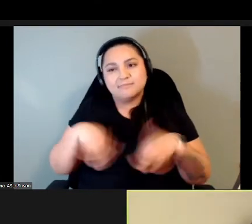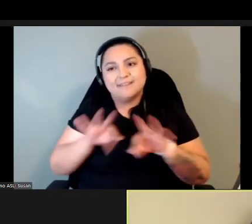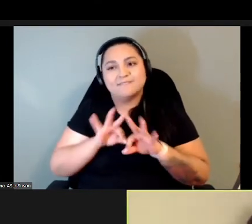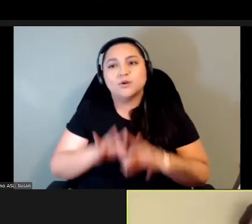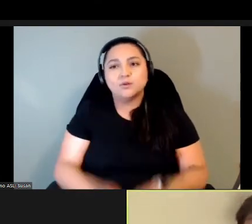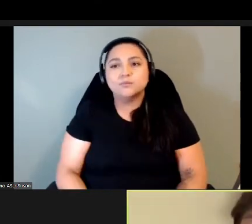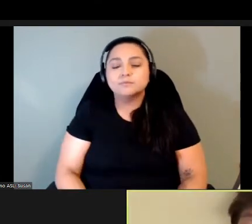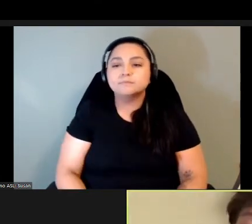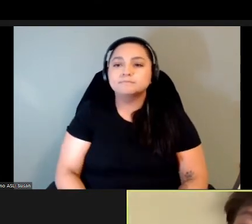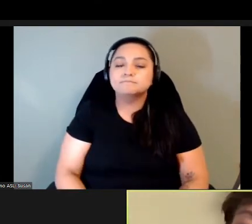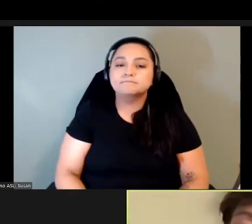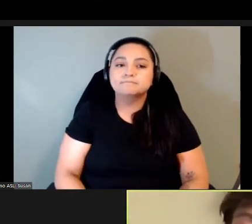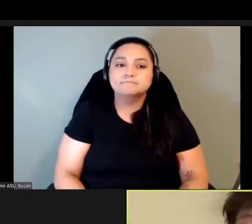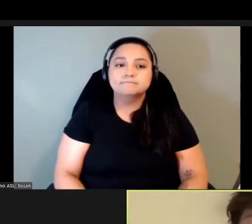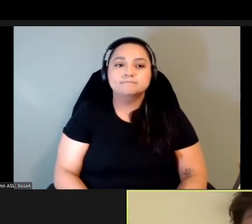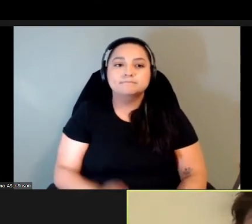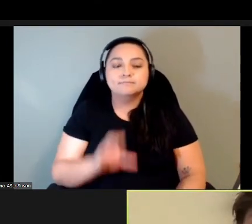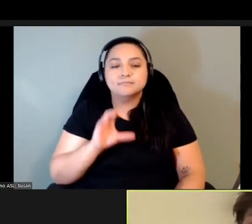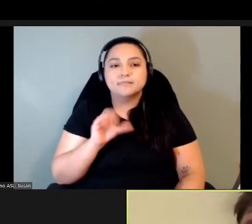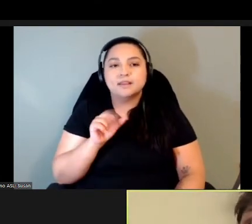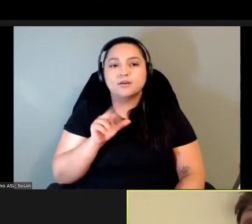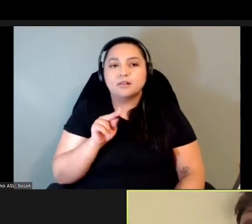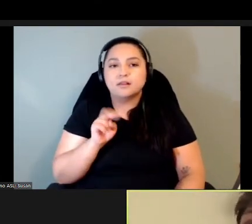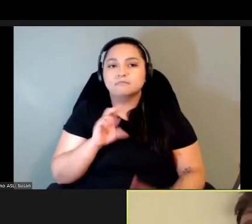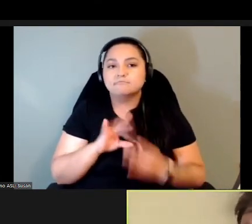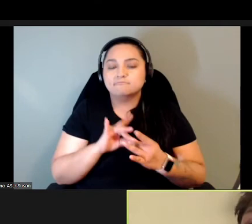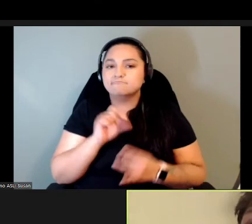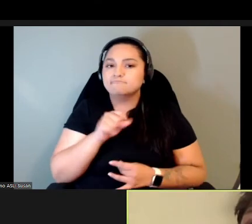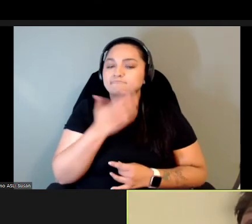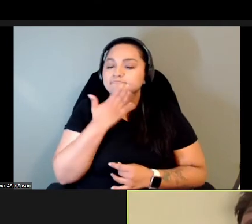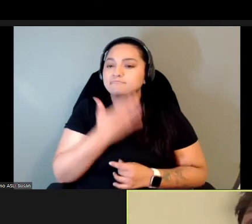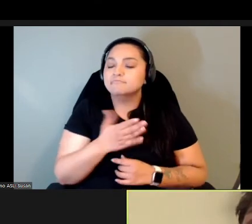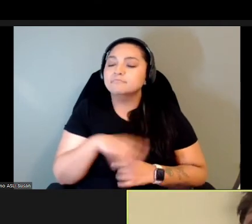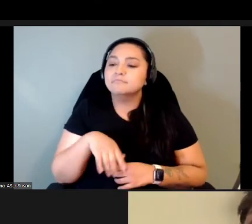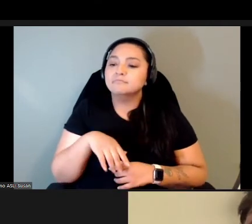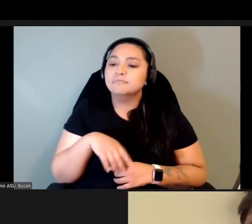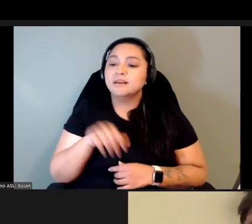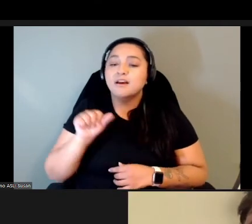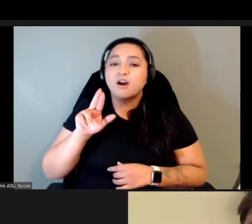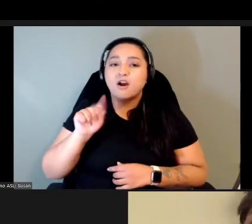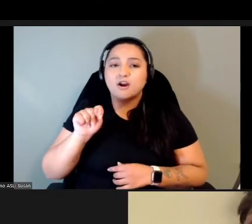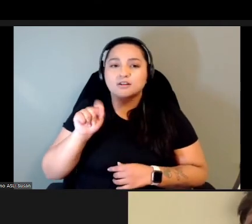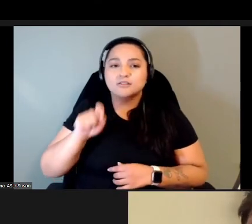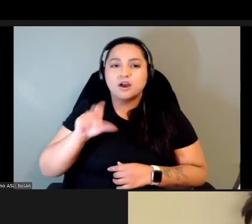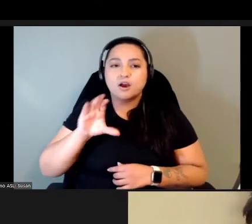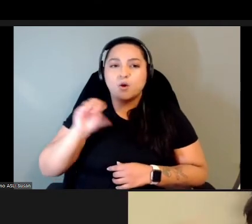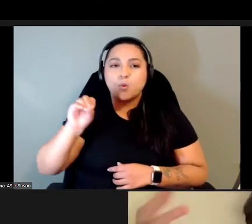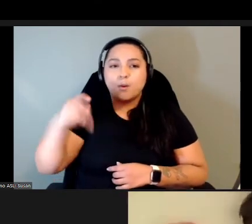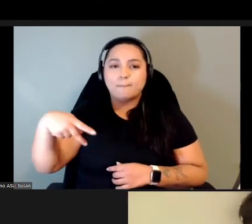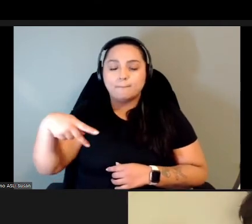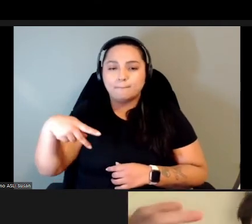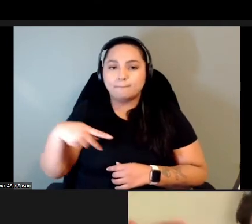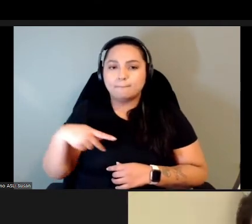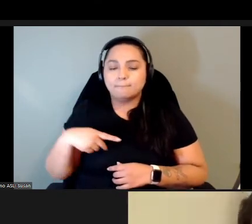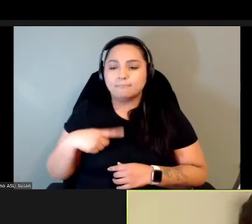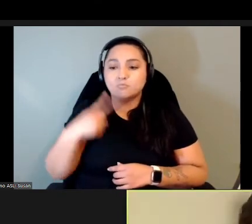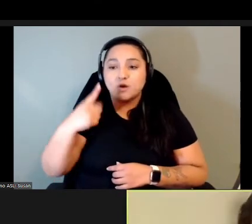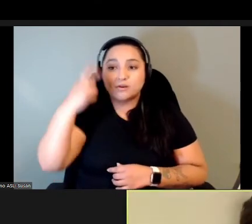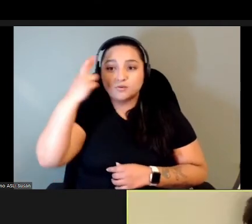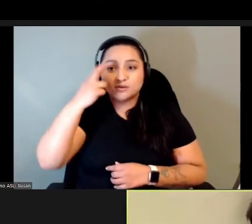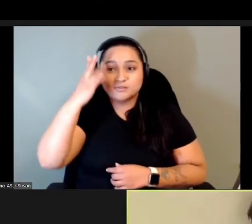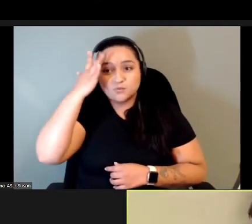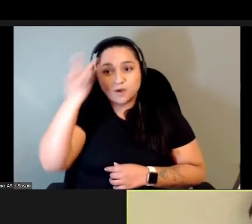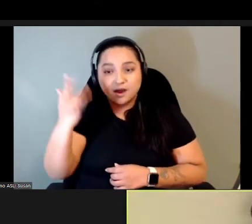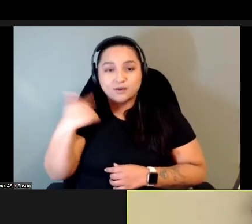Yeah, thank you. I know at Art.Coop, one of the reasons that the postings for jobs in